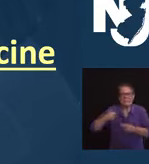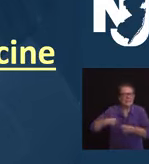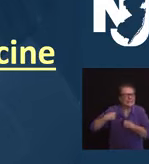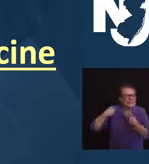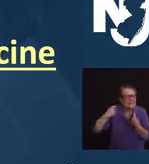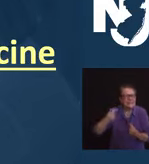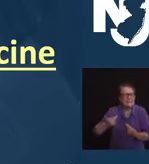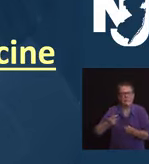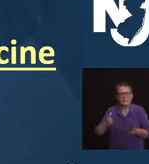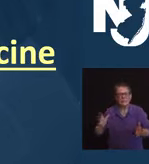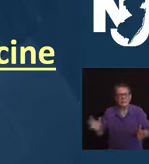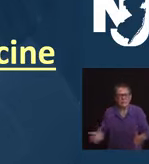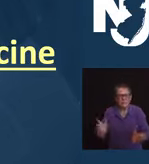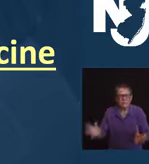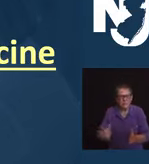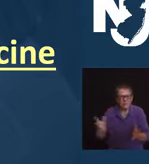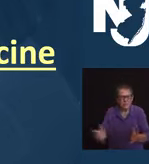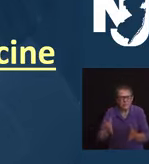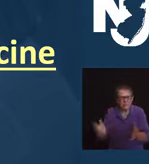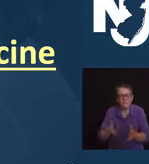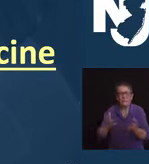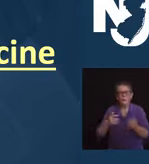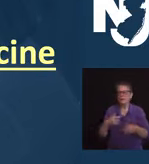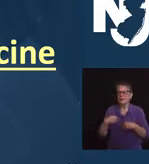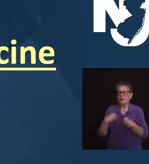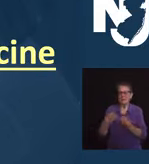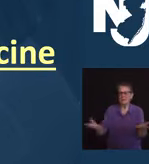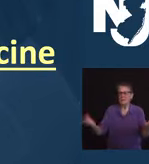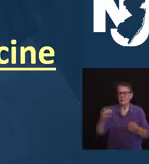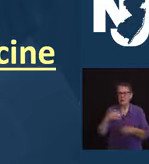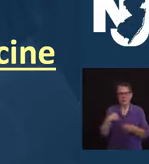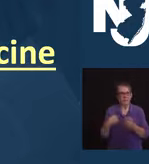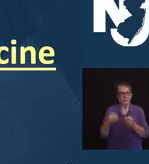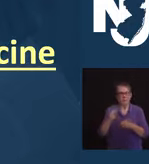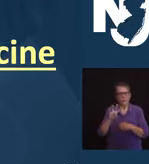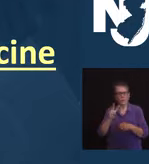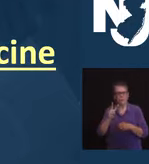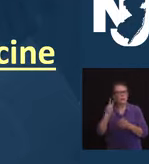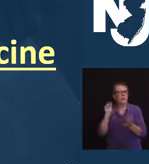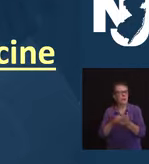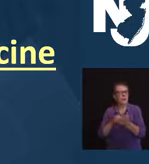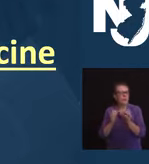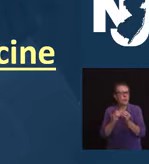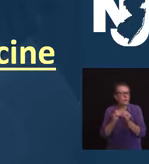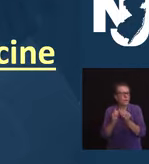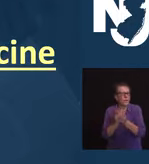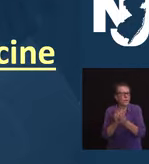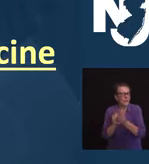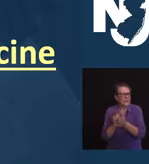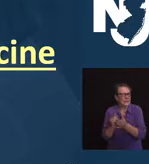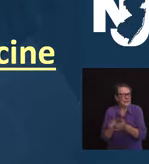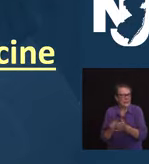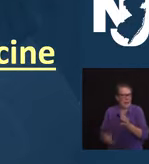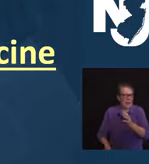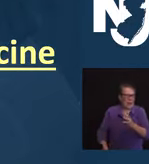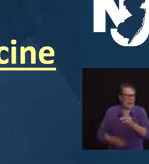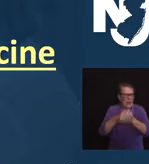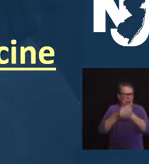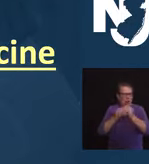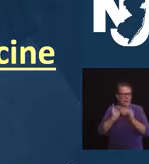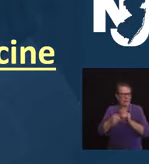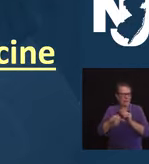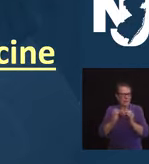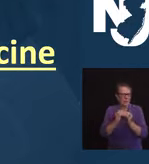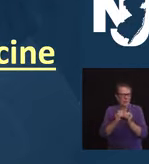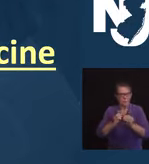Moreover, these doses are not counted as part of our state's weekly allocation. They are additive to our ongoing efforts. And as a reminder,